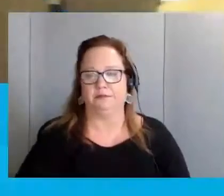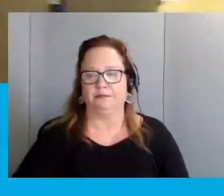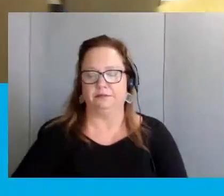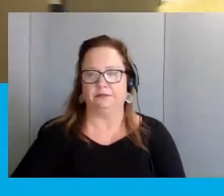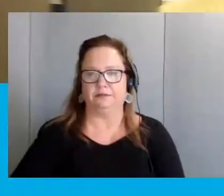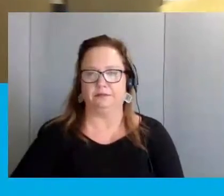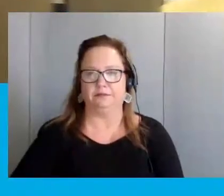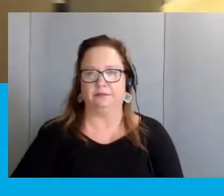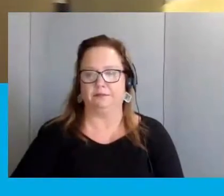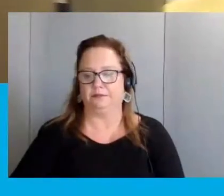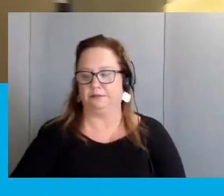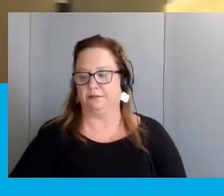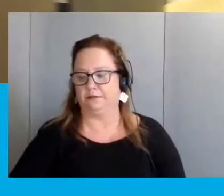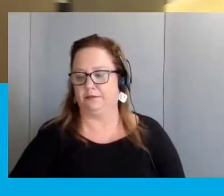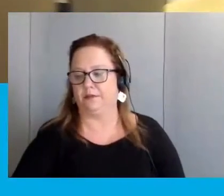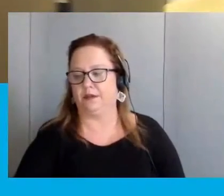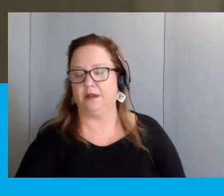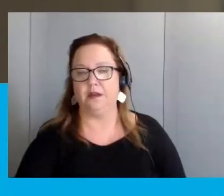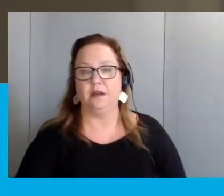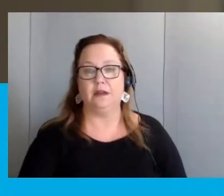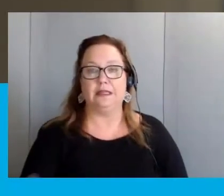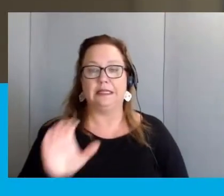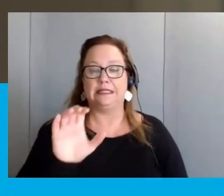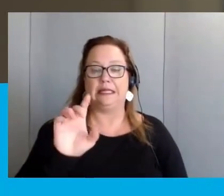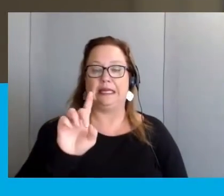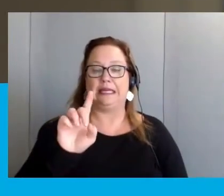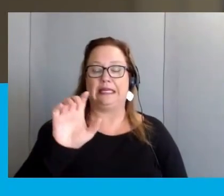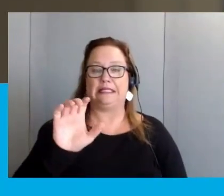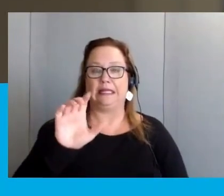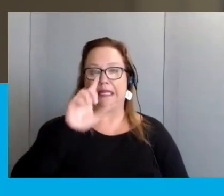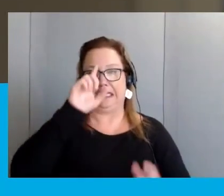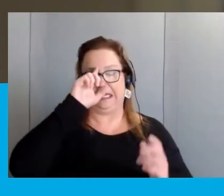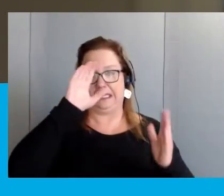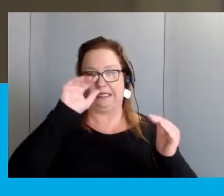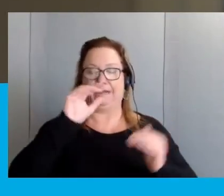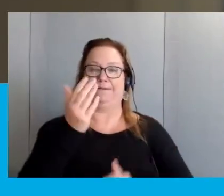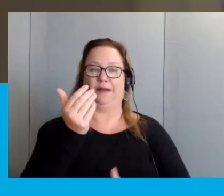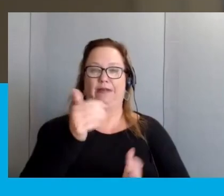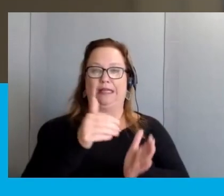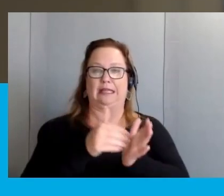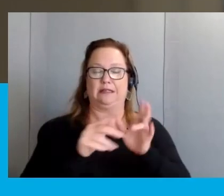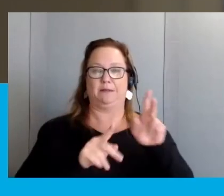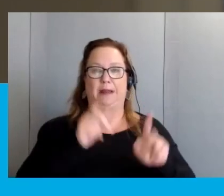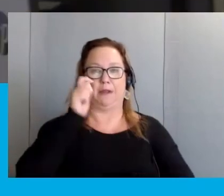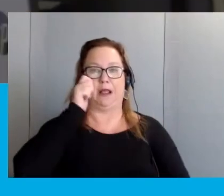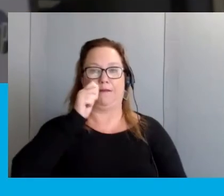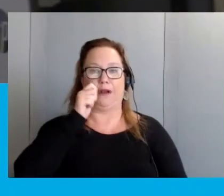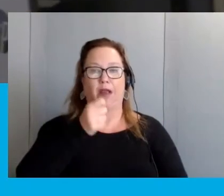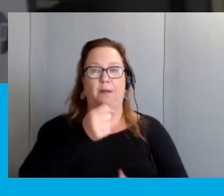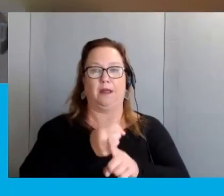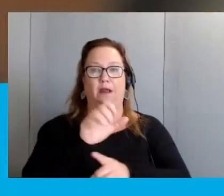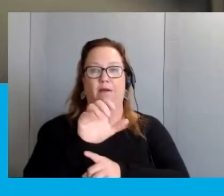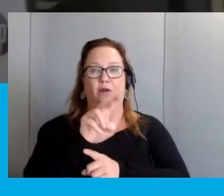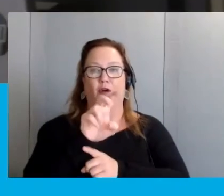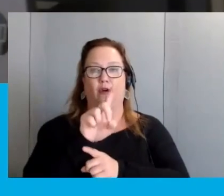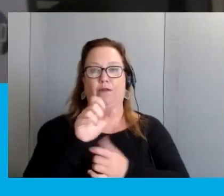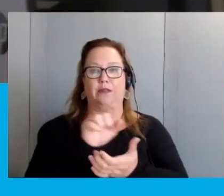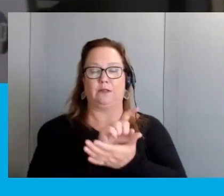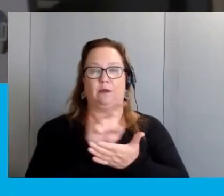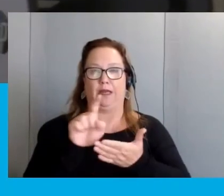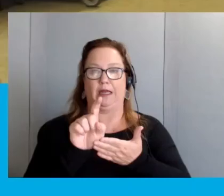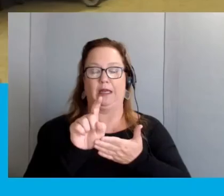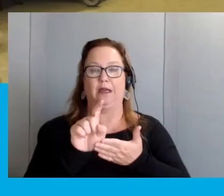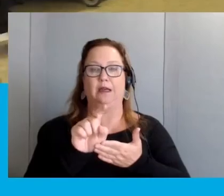The CDC estimates as many as 15,000 people a day will be hospitalized for COVID this week. On the next Open Mics with